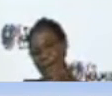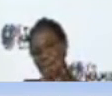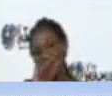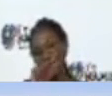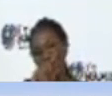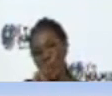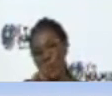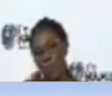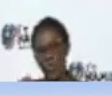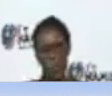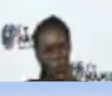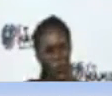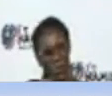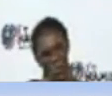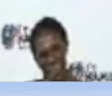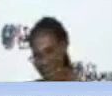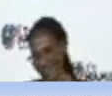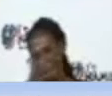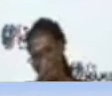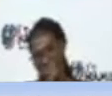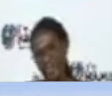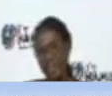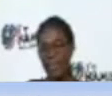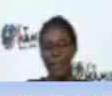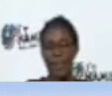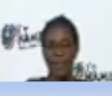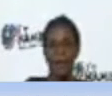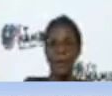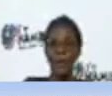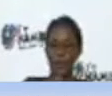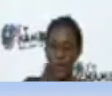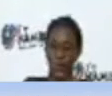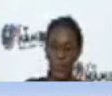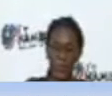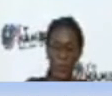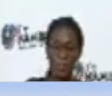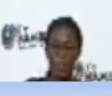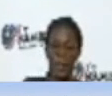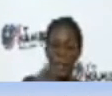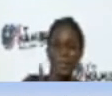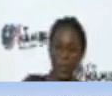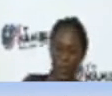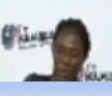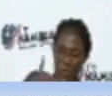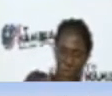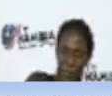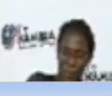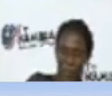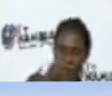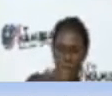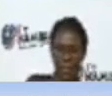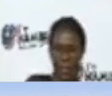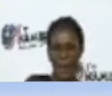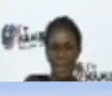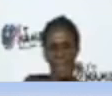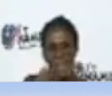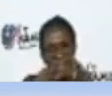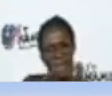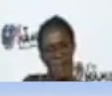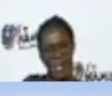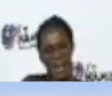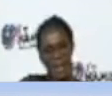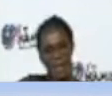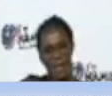Namibia continues to value press freedom and ensure a conducive environment for the media